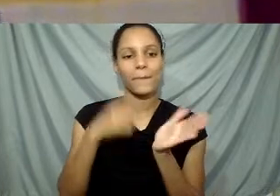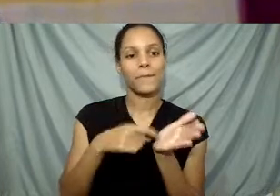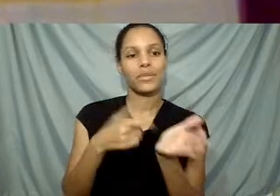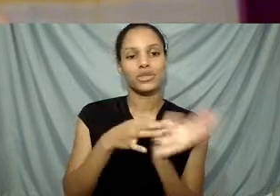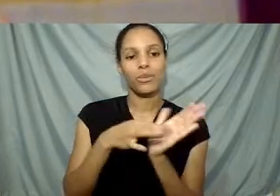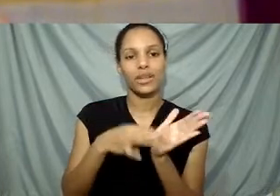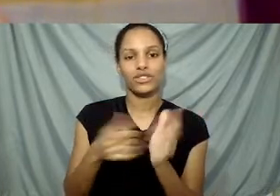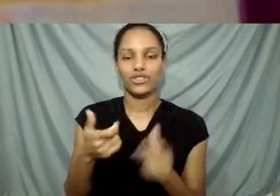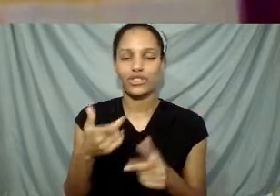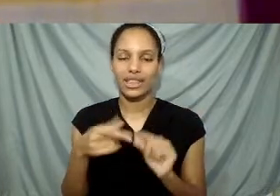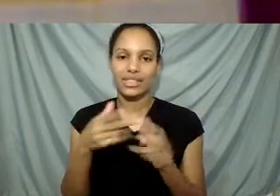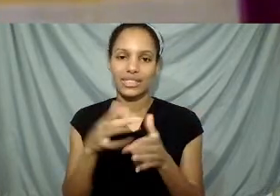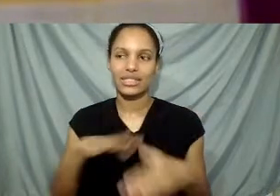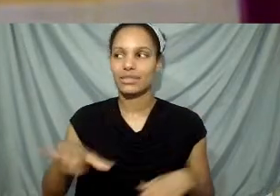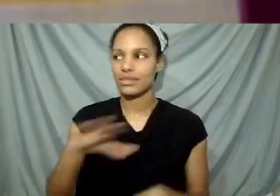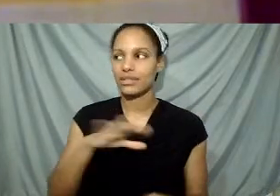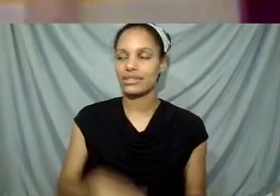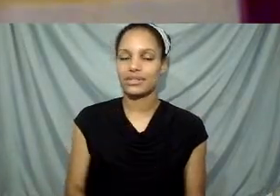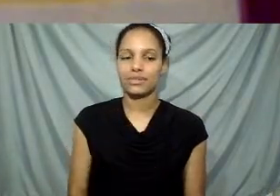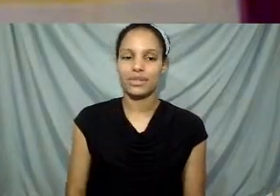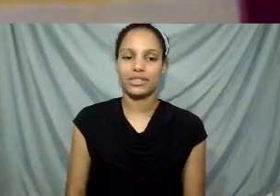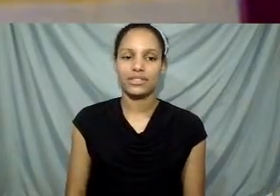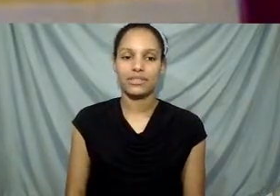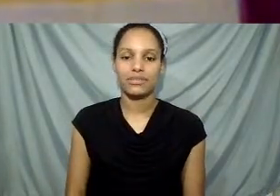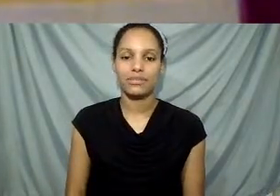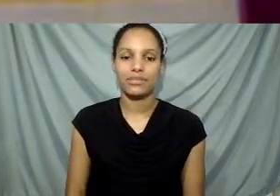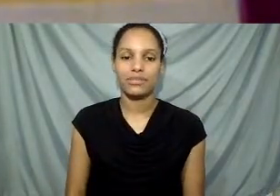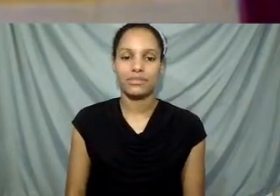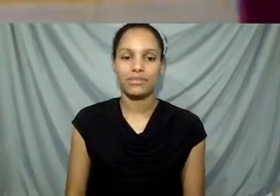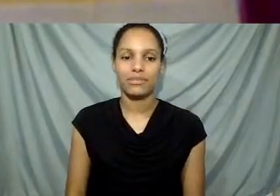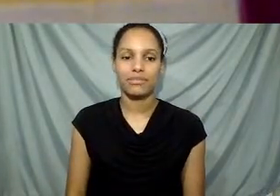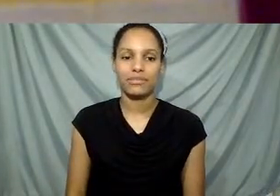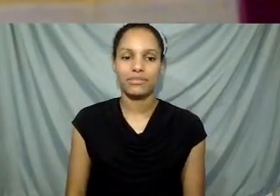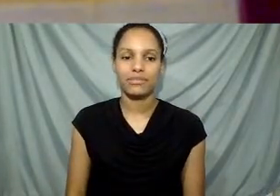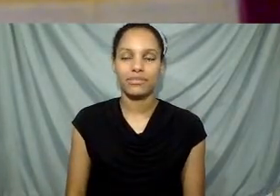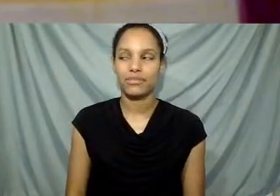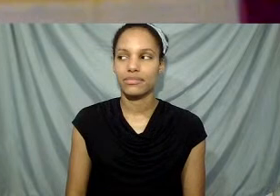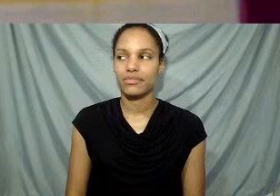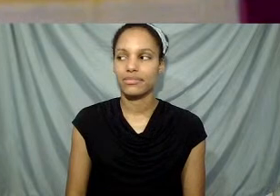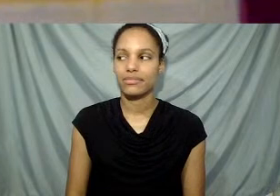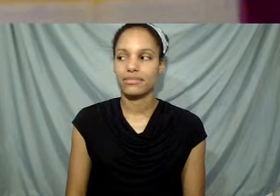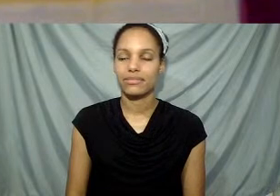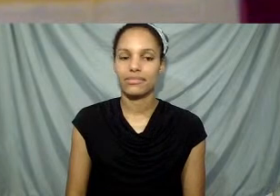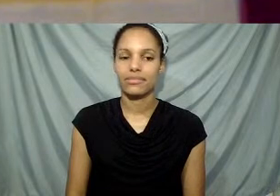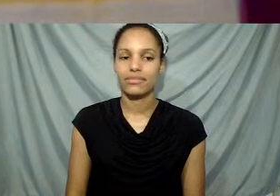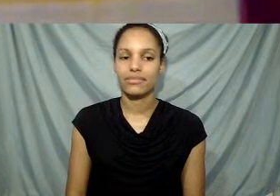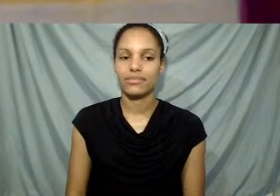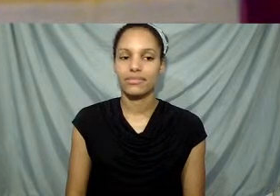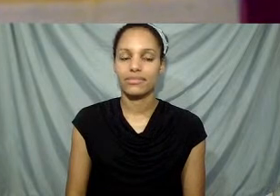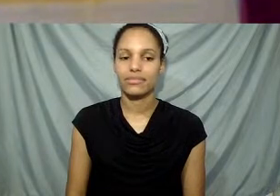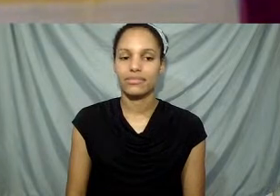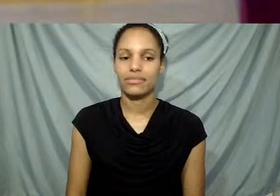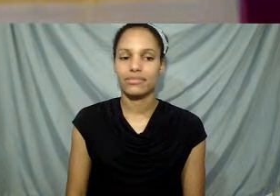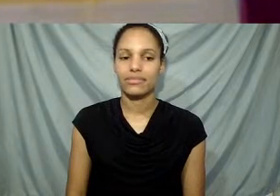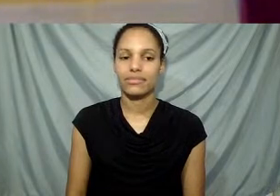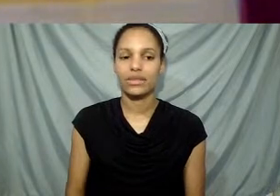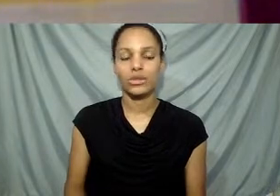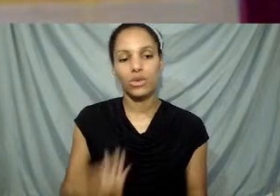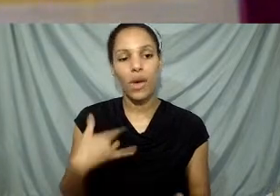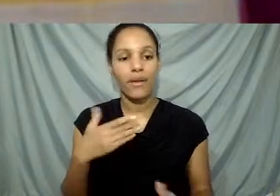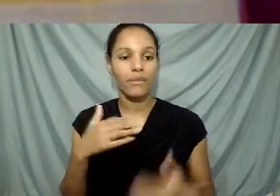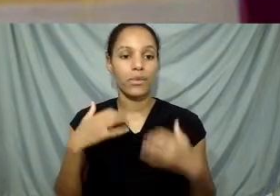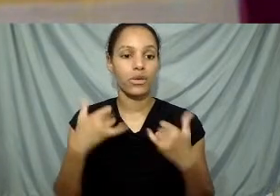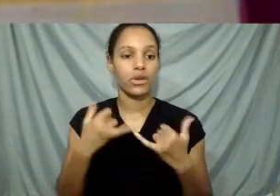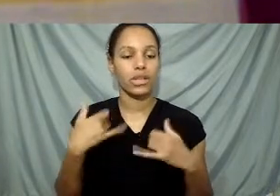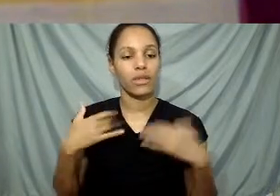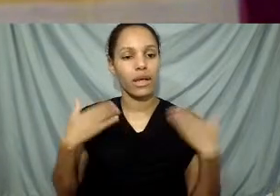non-disabled Black woman with kinky hair, and it's in twists right now. I'm wearing a gray dress with a brown necklace that